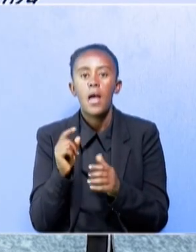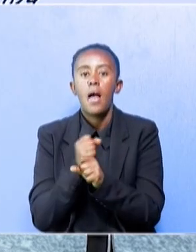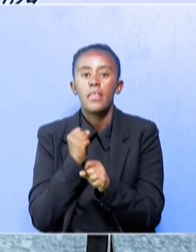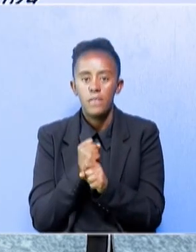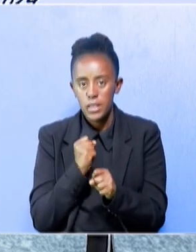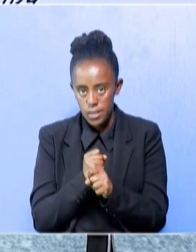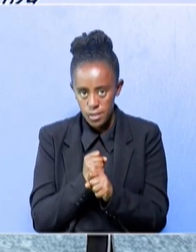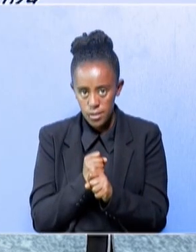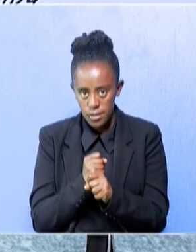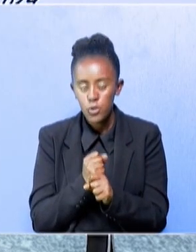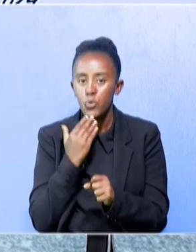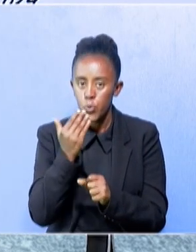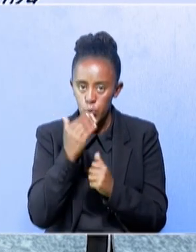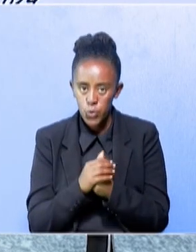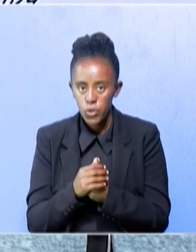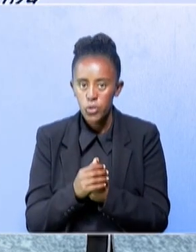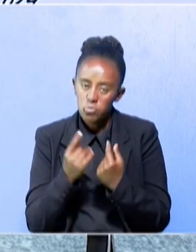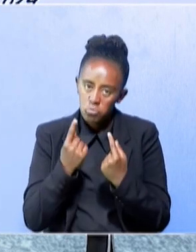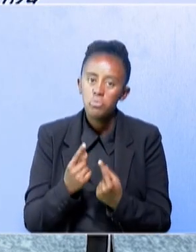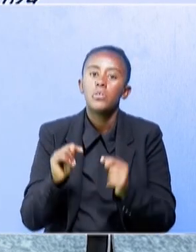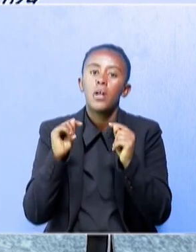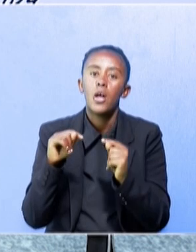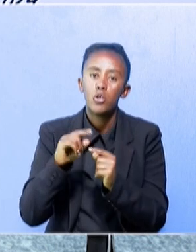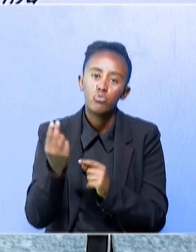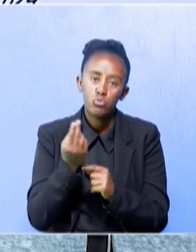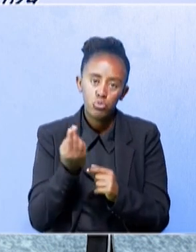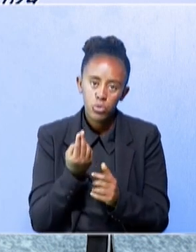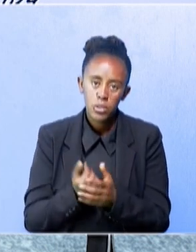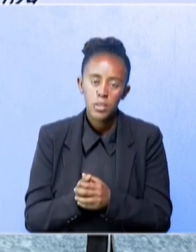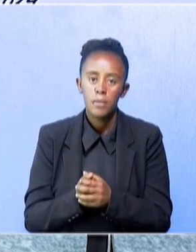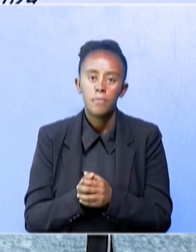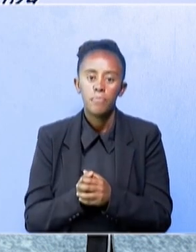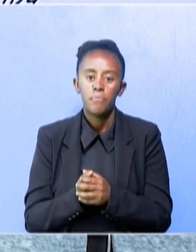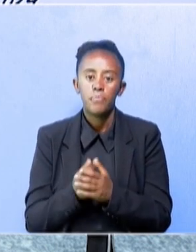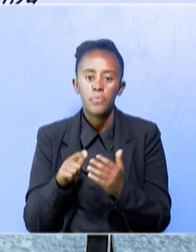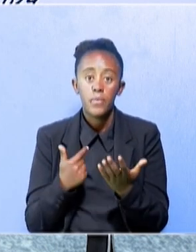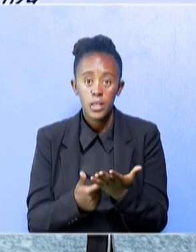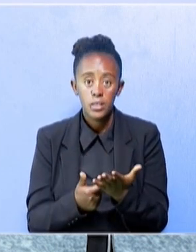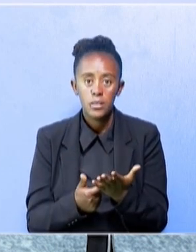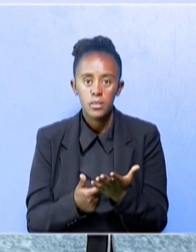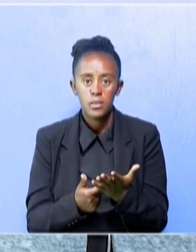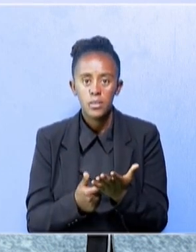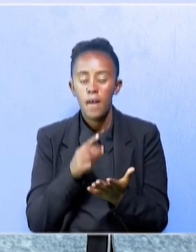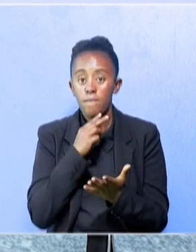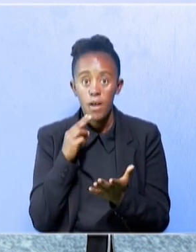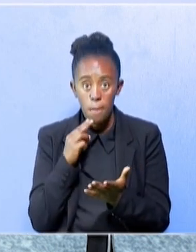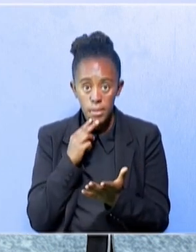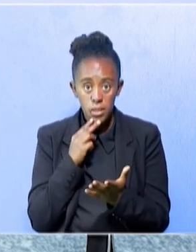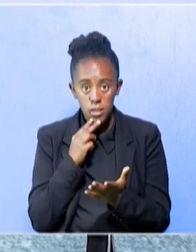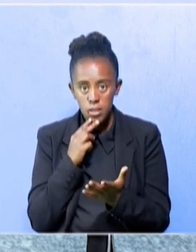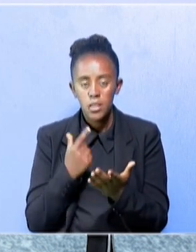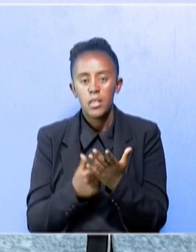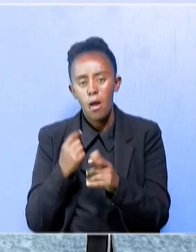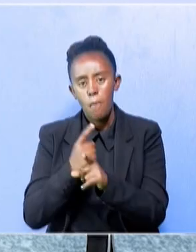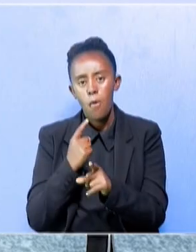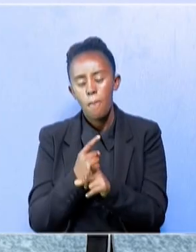activities. Good. Try to use these verbs in the